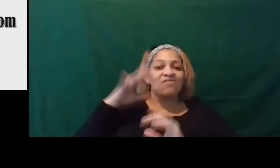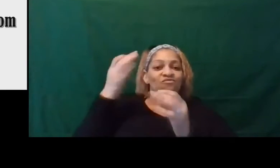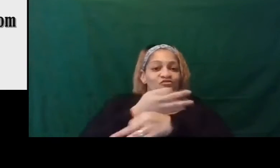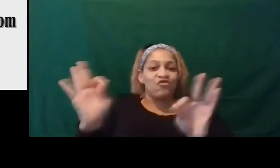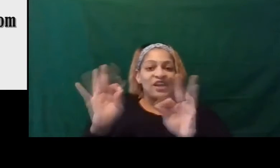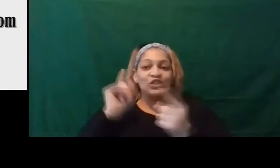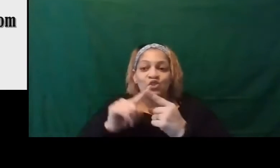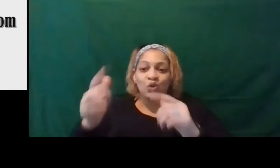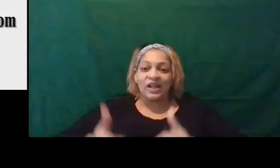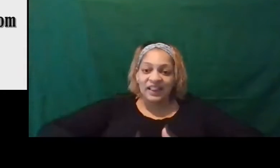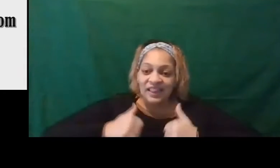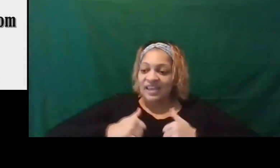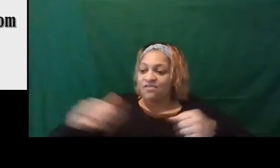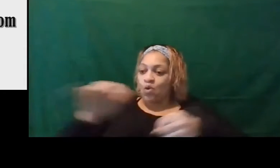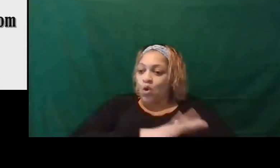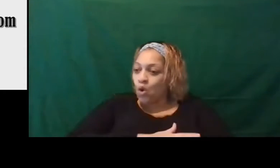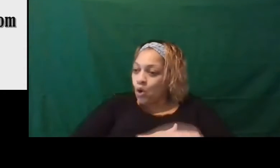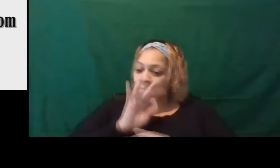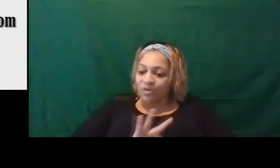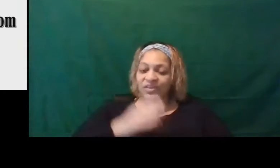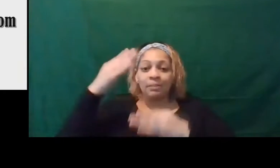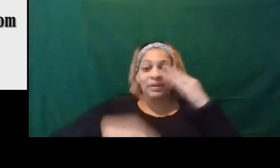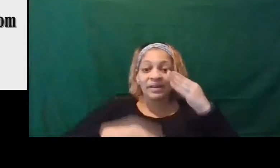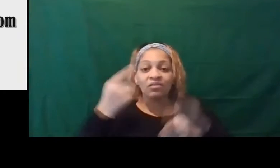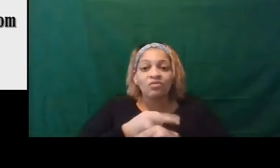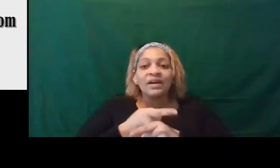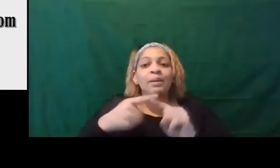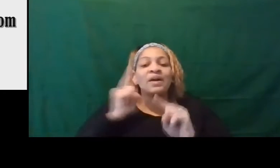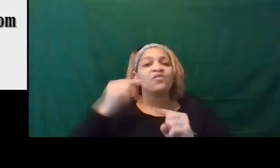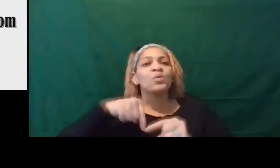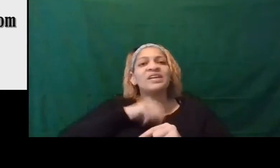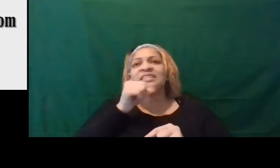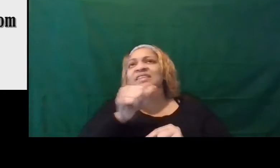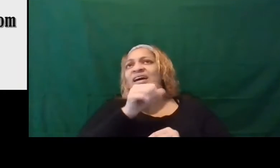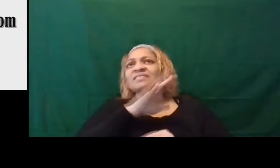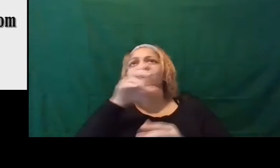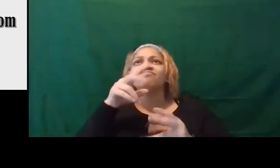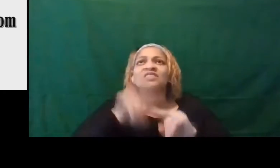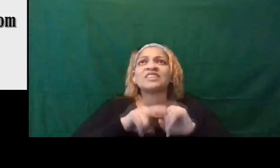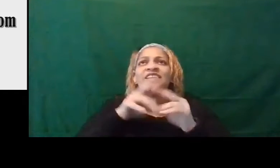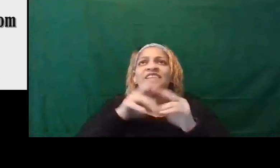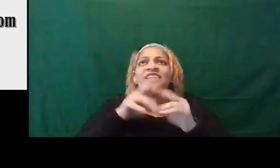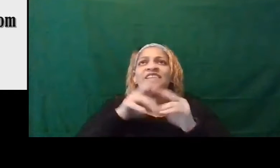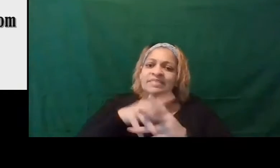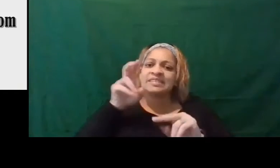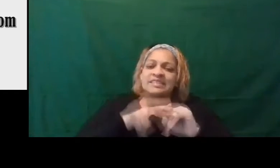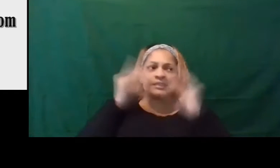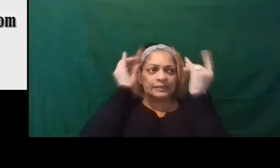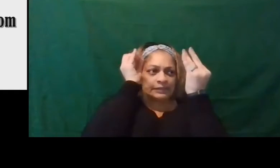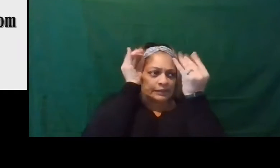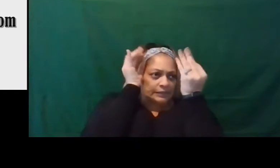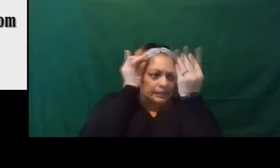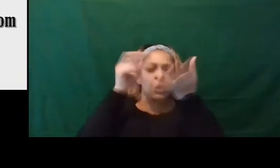live whole, perfect, and complete. But if we don't really sit and anchor and marinate on and step into what it means